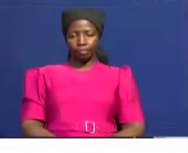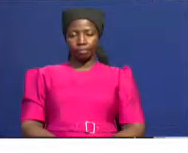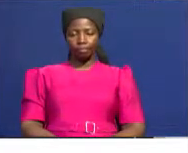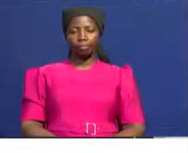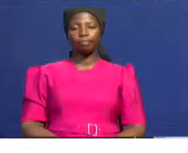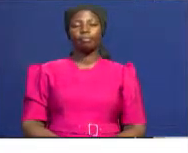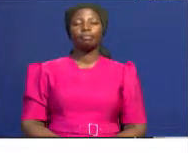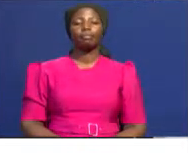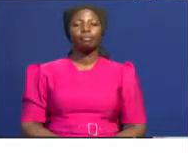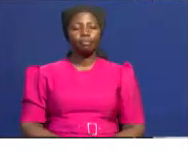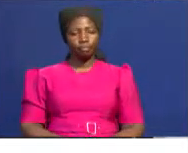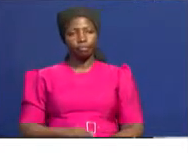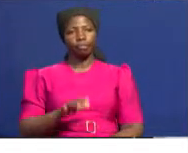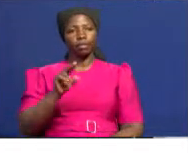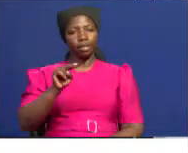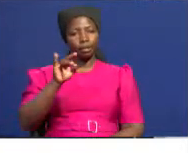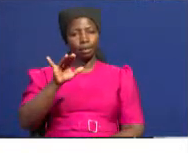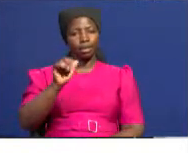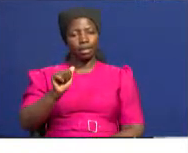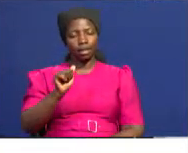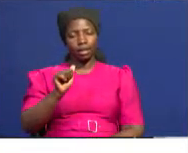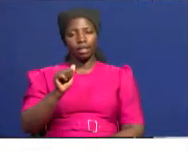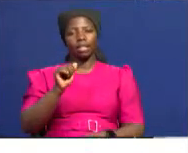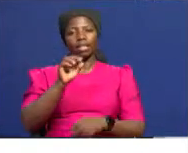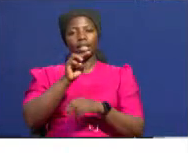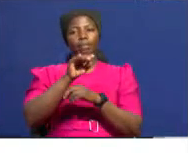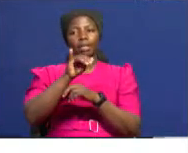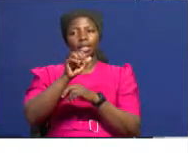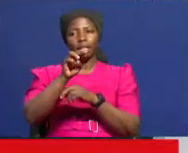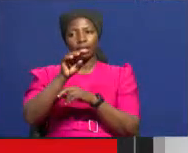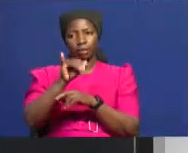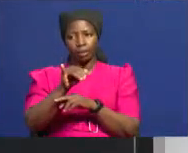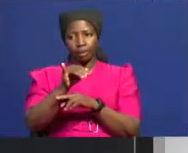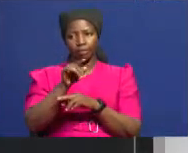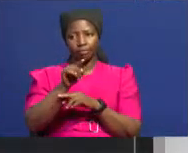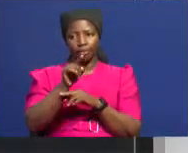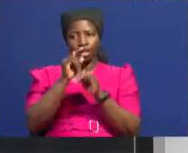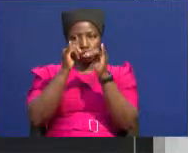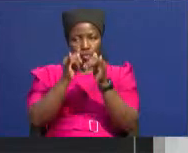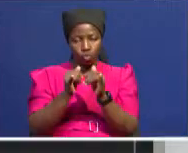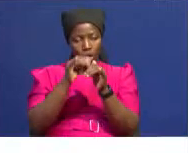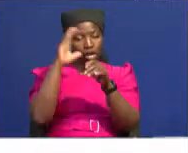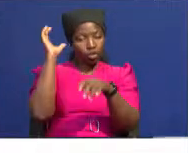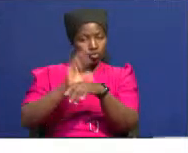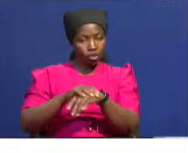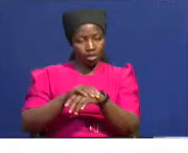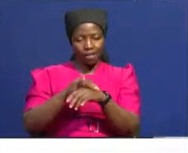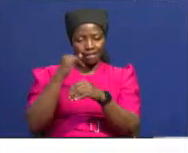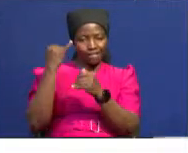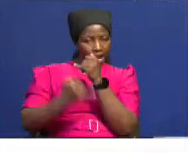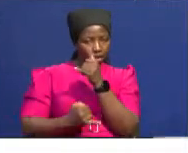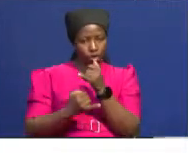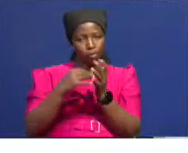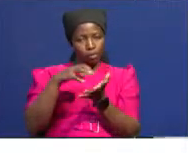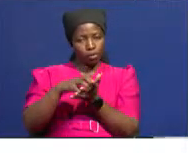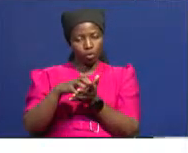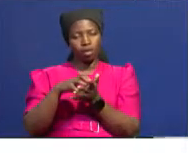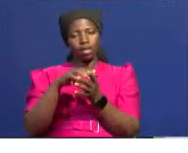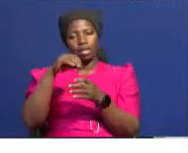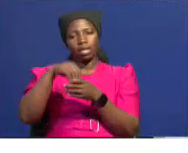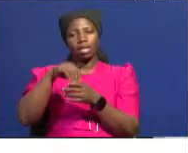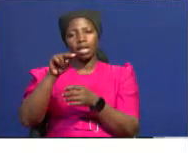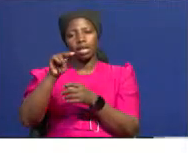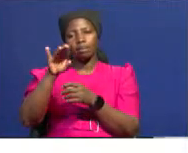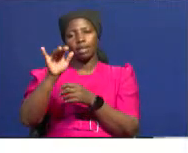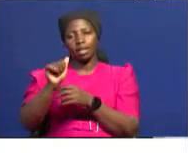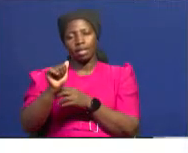Now, on the NBA playoffs, the Miami Heat and the New Orleans Pelicans secured the final 2 spots in the NBA